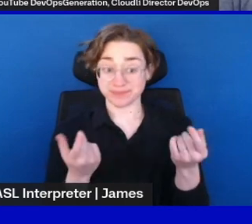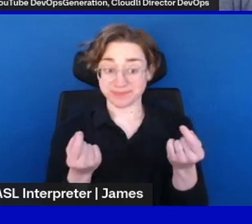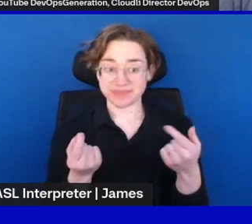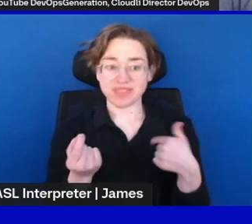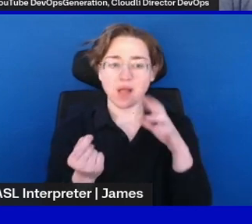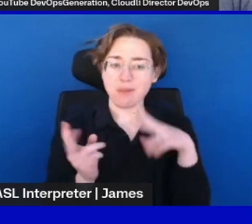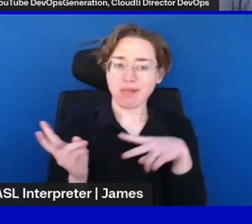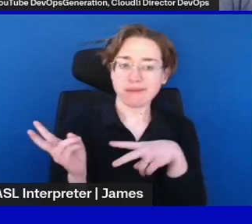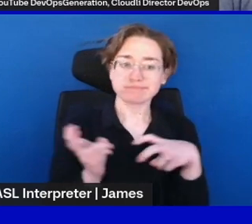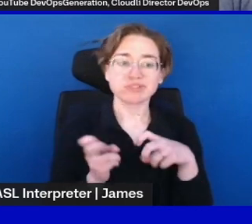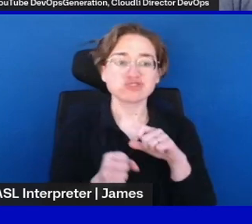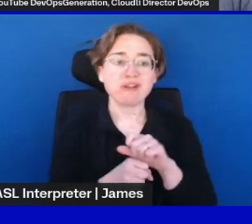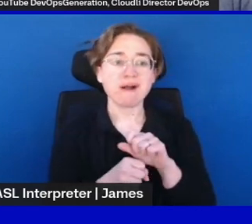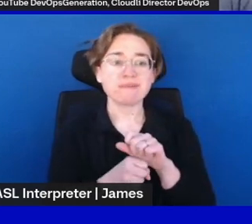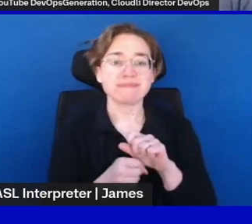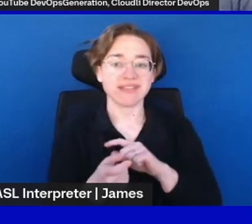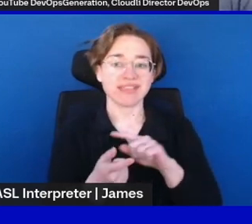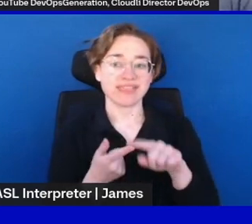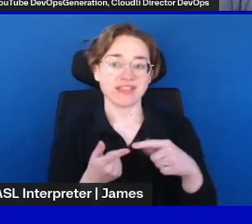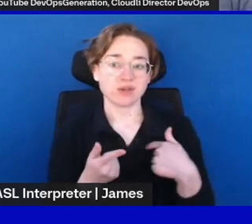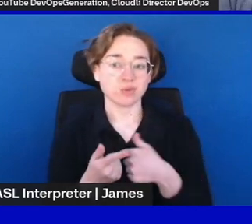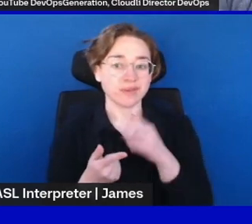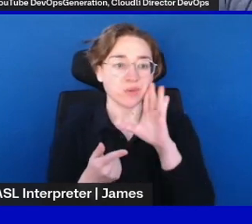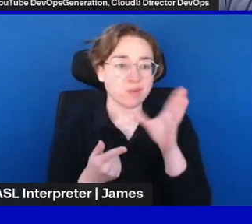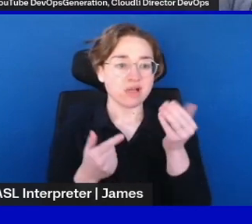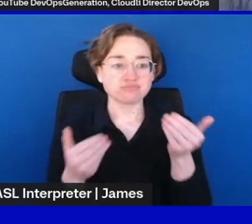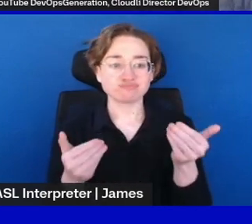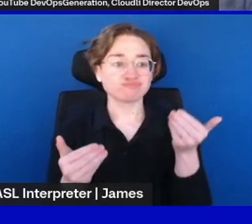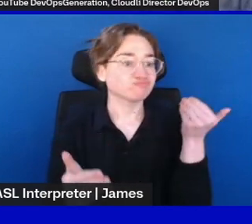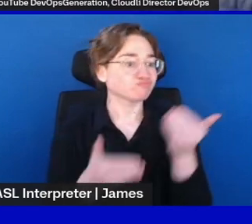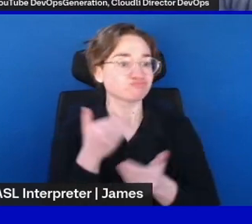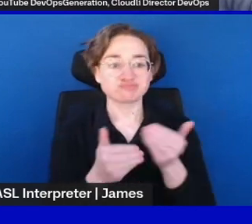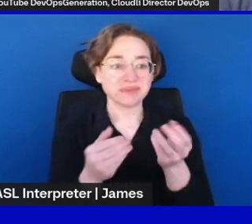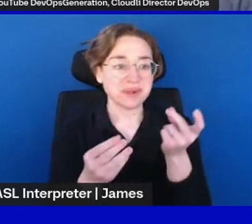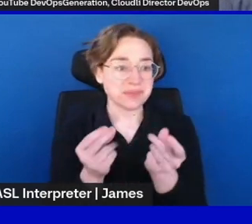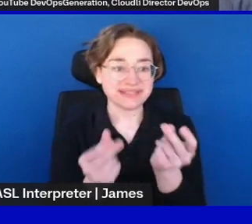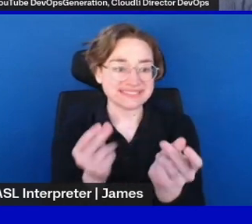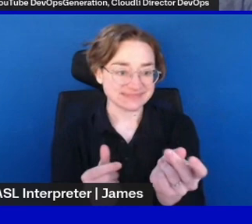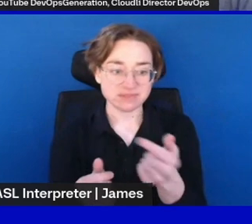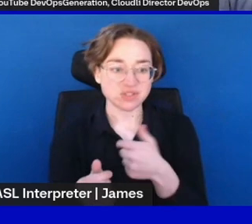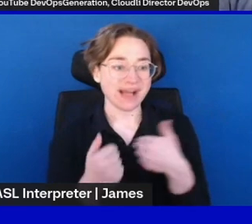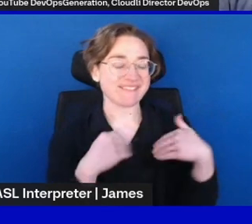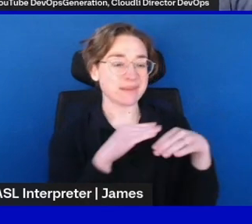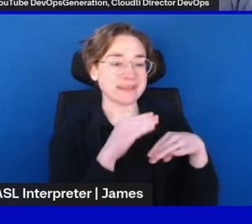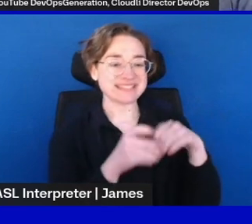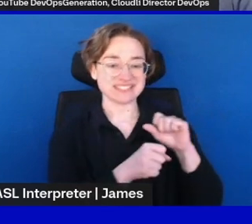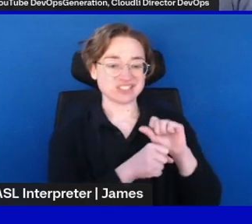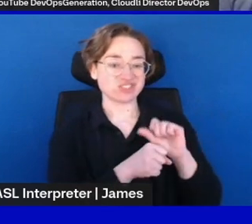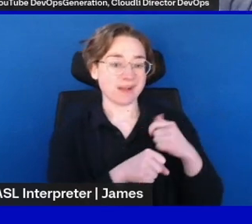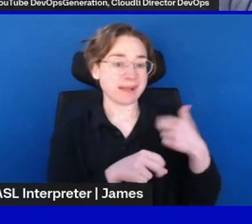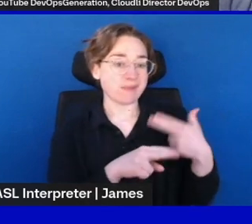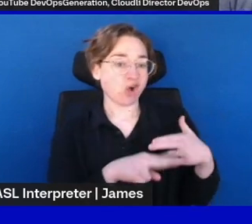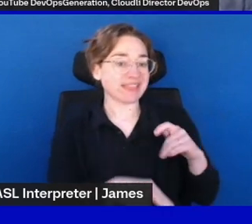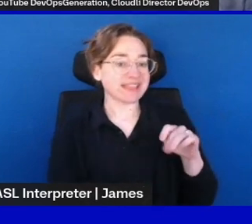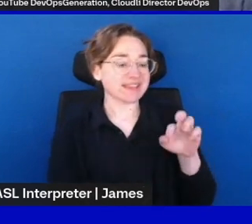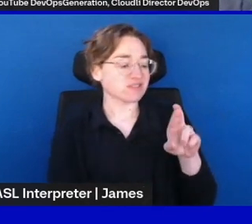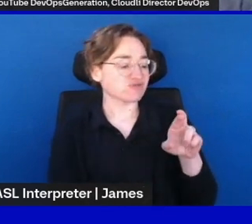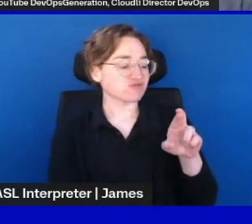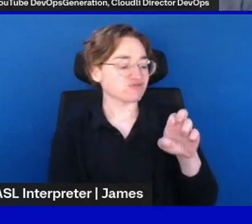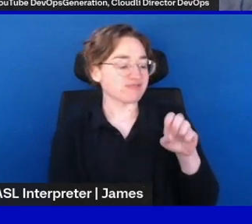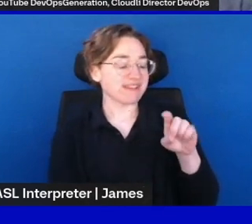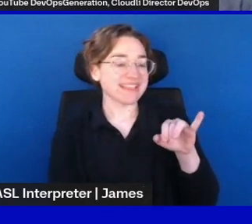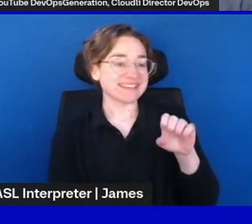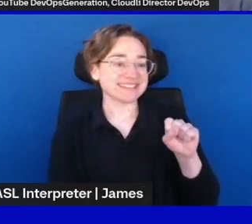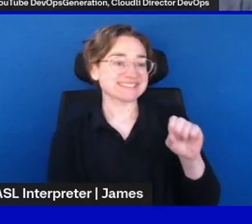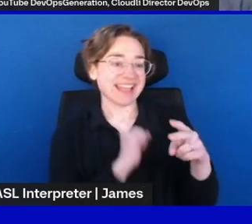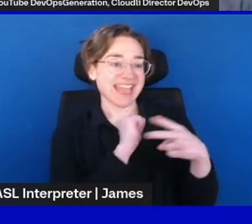in this job, and we're going to walk through this real quickly. So I have this basic job. I'm calling this Redis cache 2. I have a group